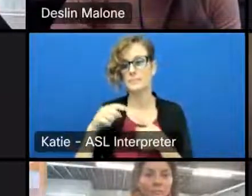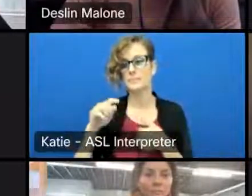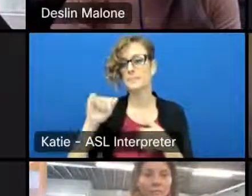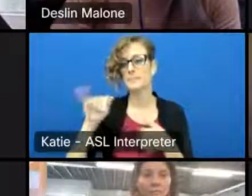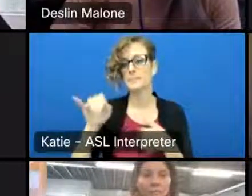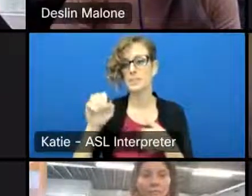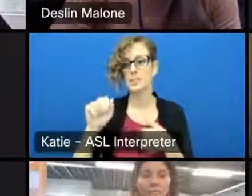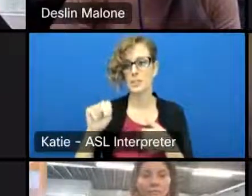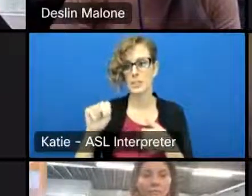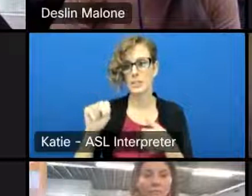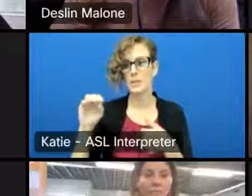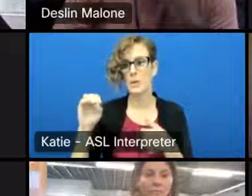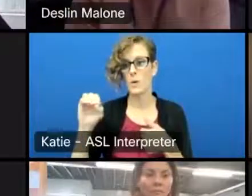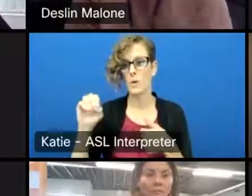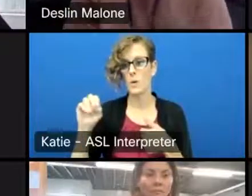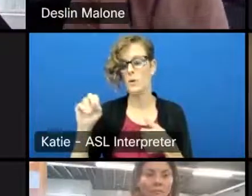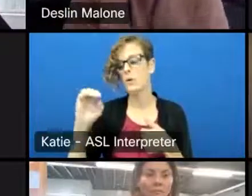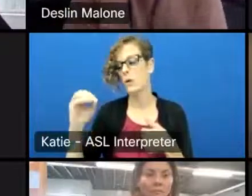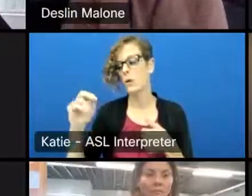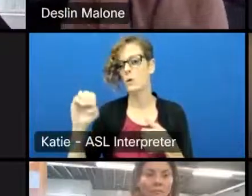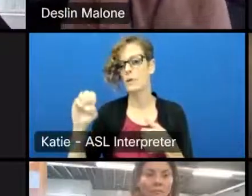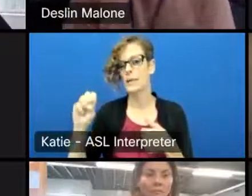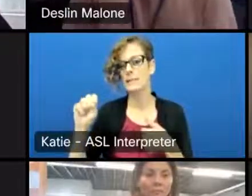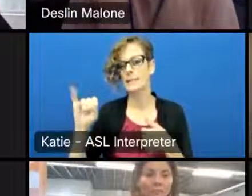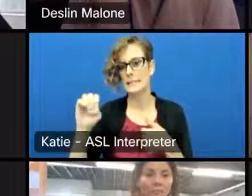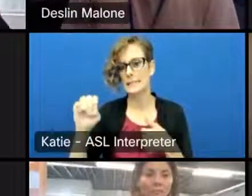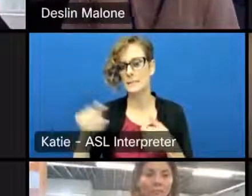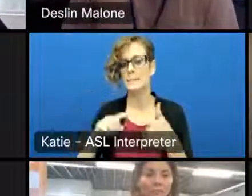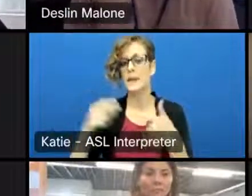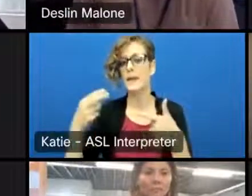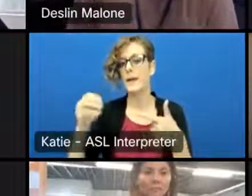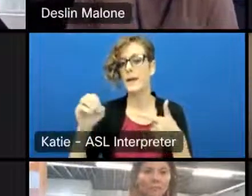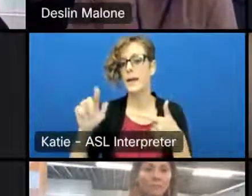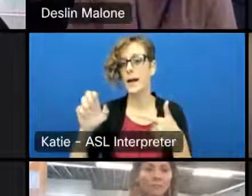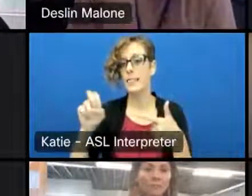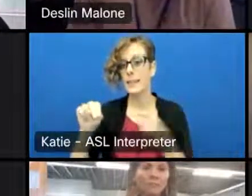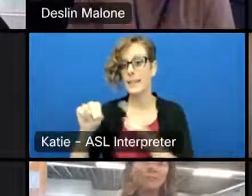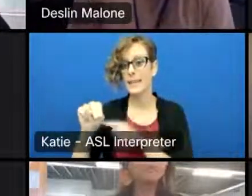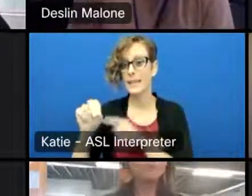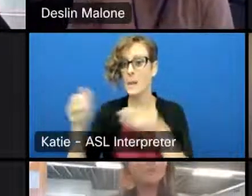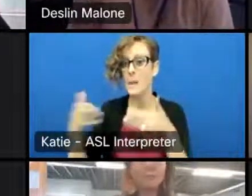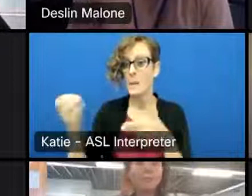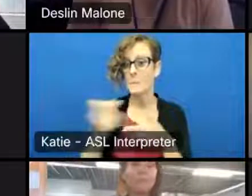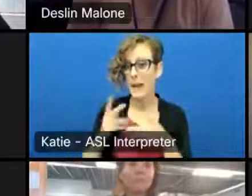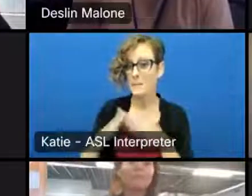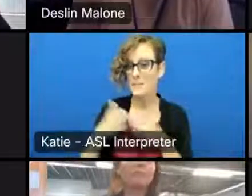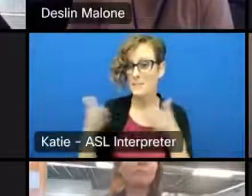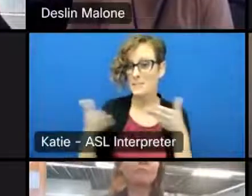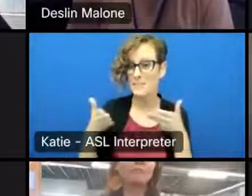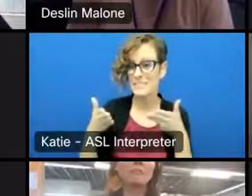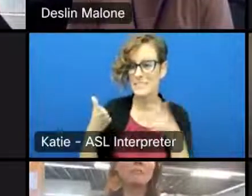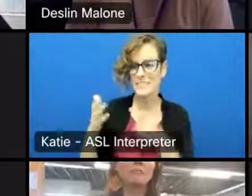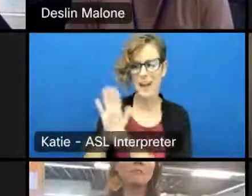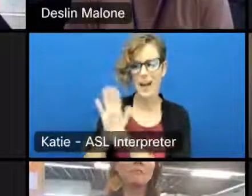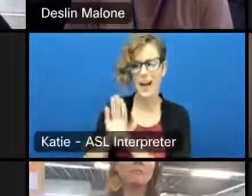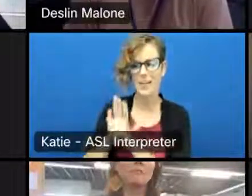Nessie on, and we have Helen Neary, who we are welcoming back to community services. One of our most experienced community